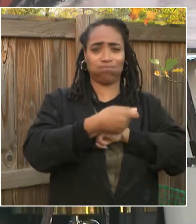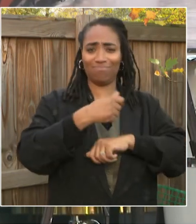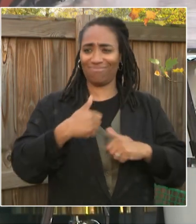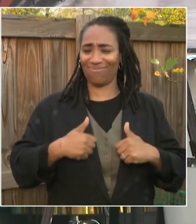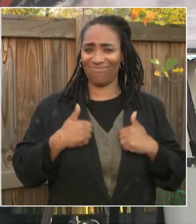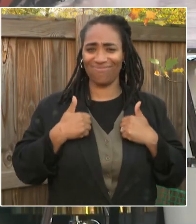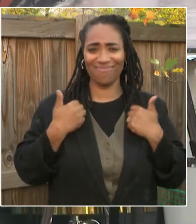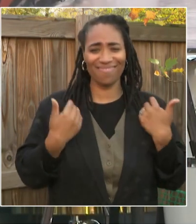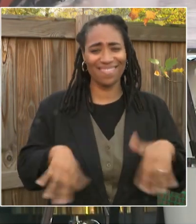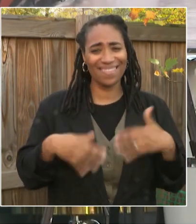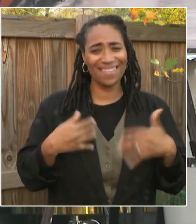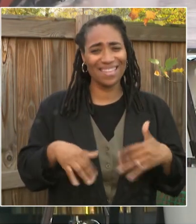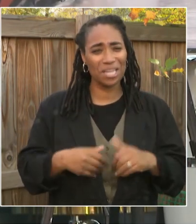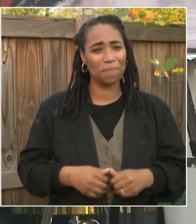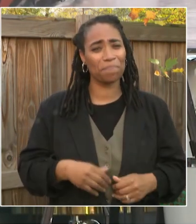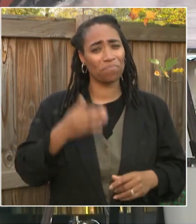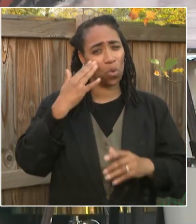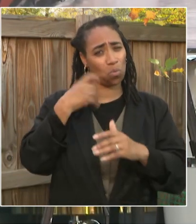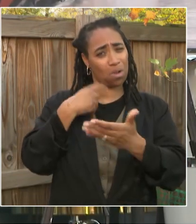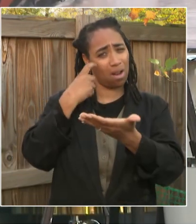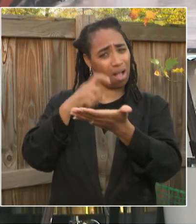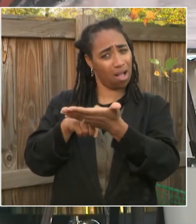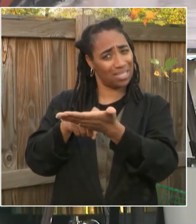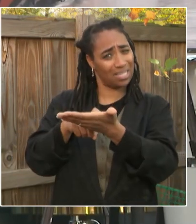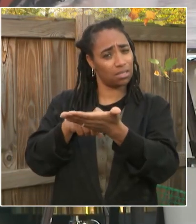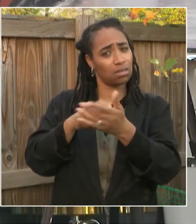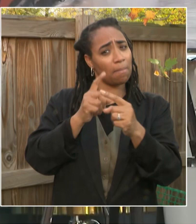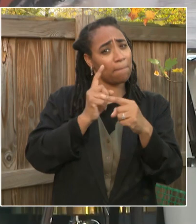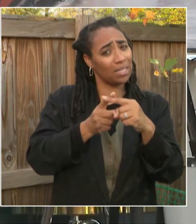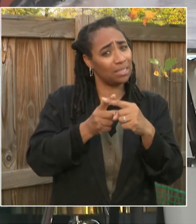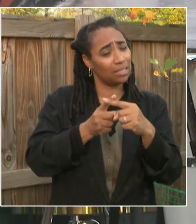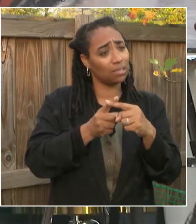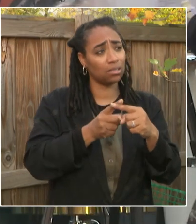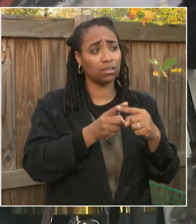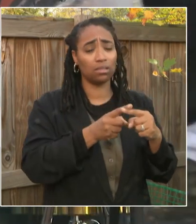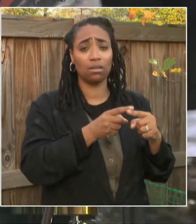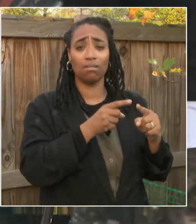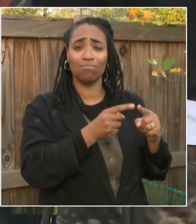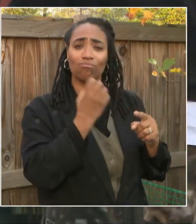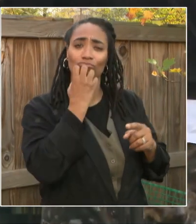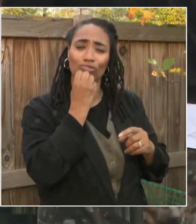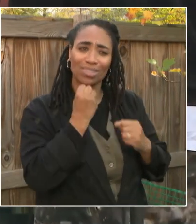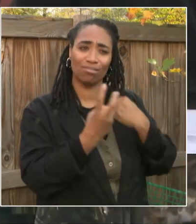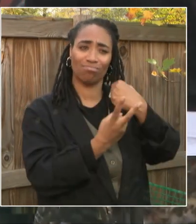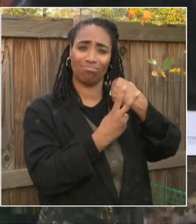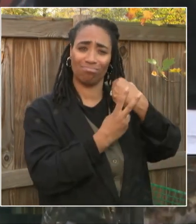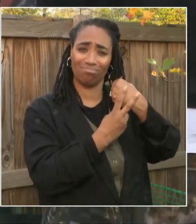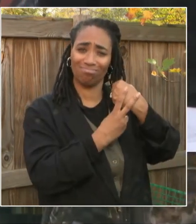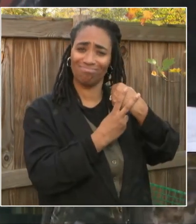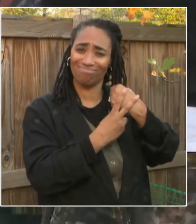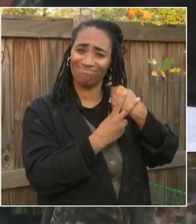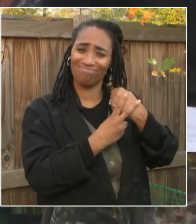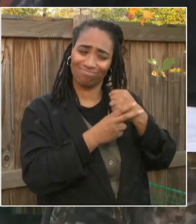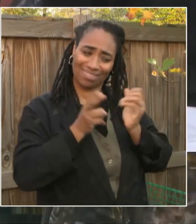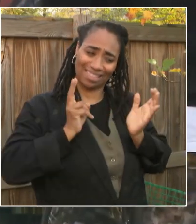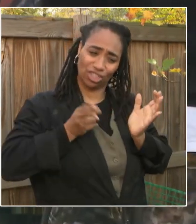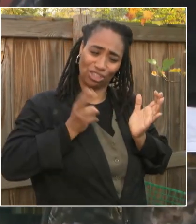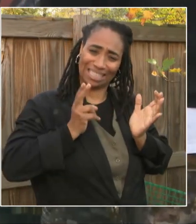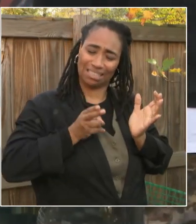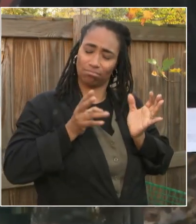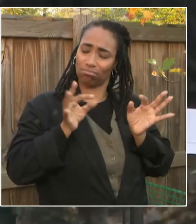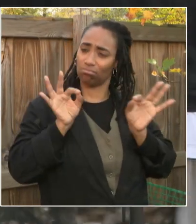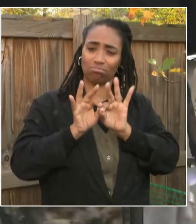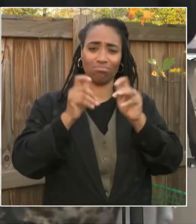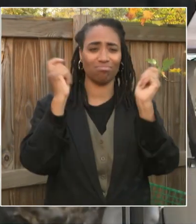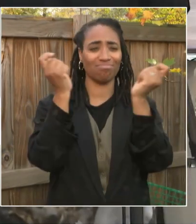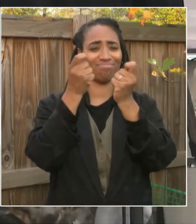preservation. It's about celebration. That's why in 2020, when the pandemic rocked the world, it rocked our country, and it